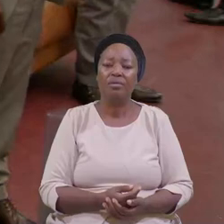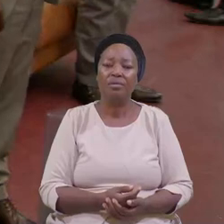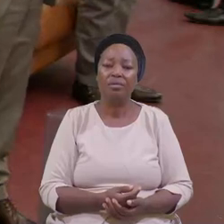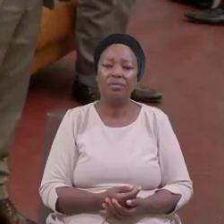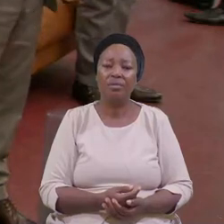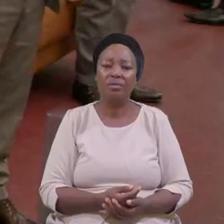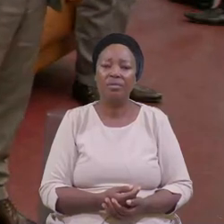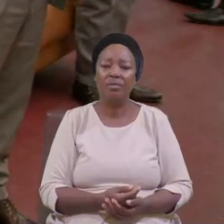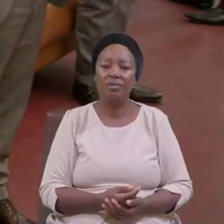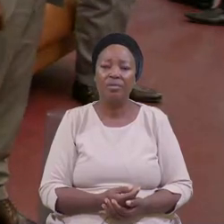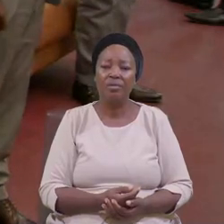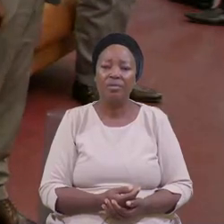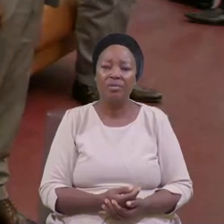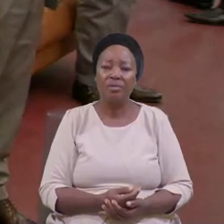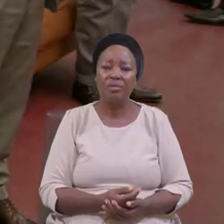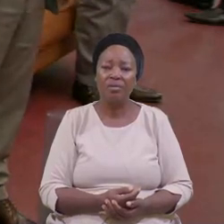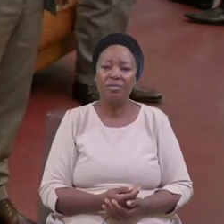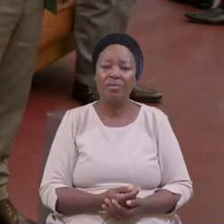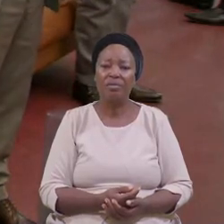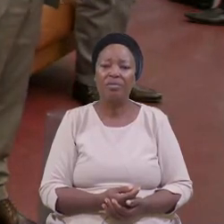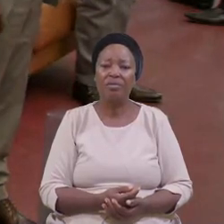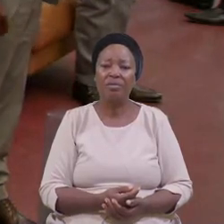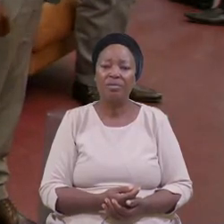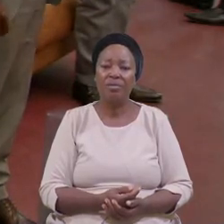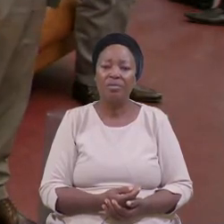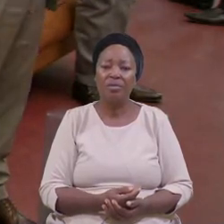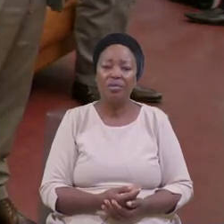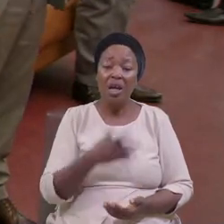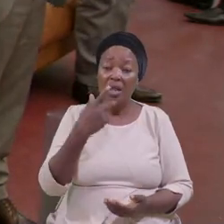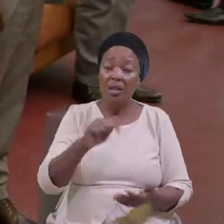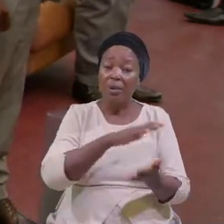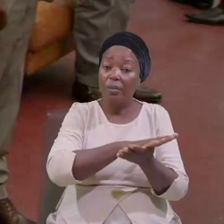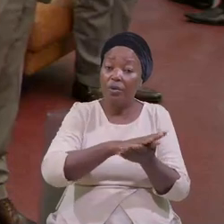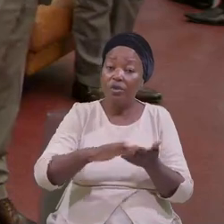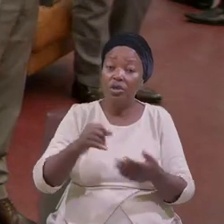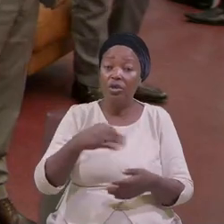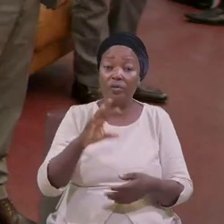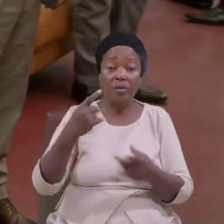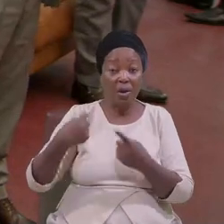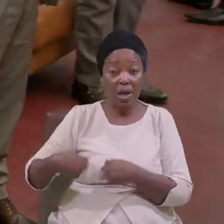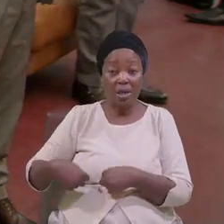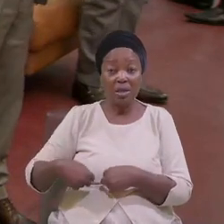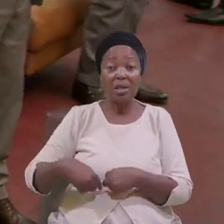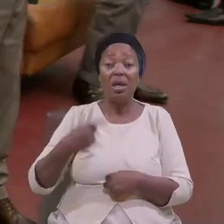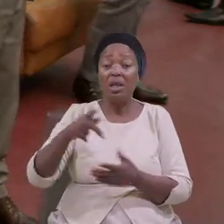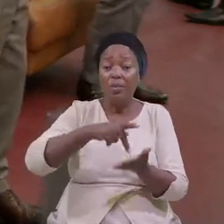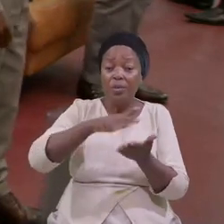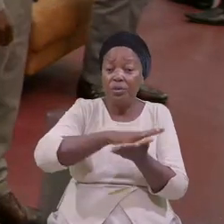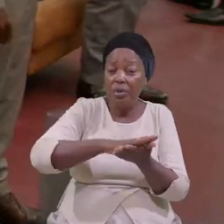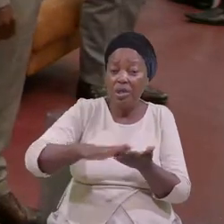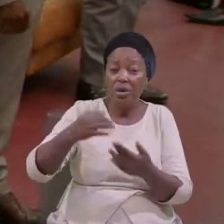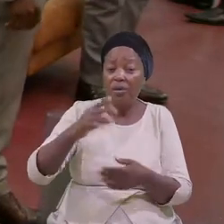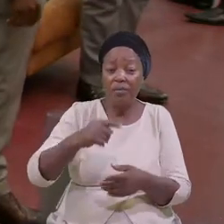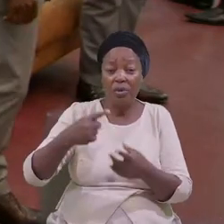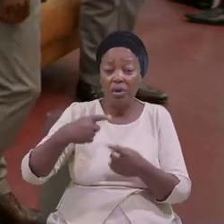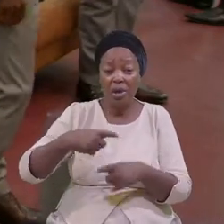Pardon, available. The purging of your heart, the purity of heart